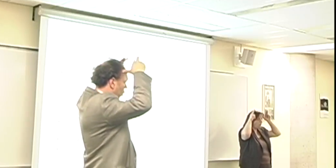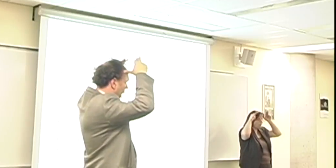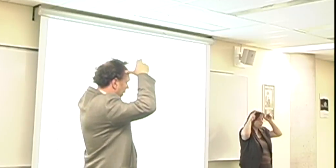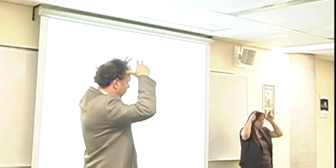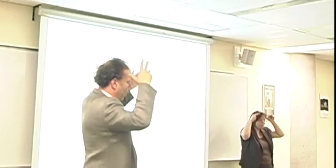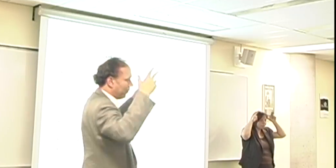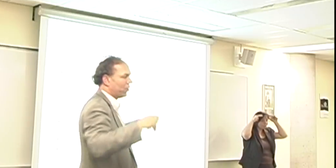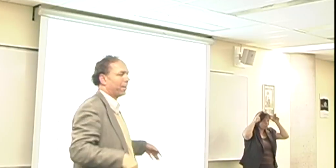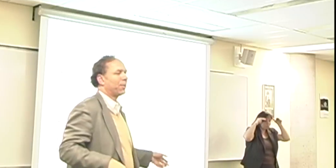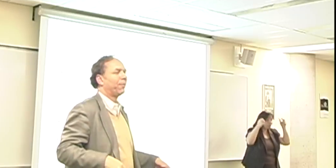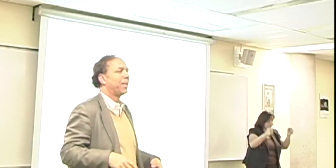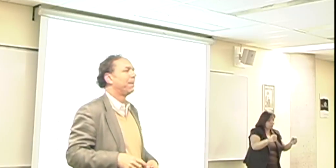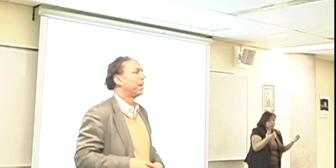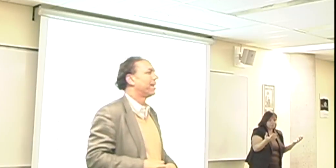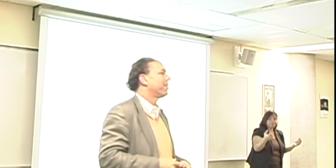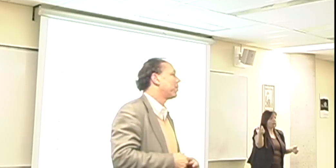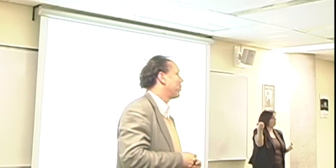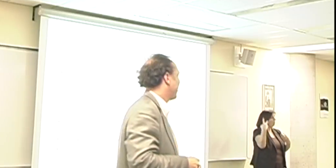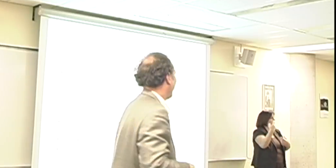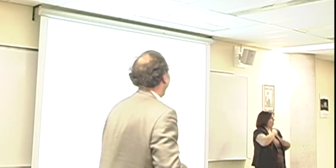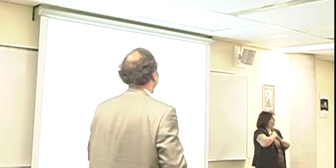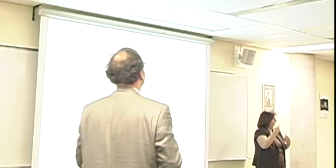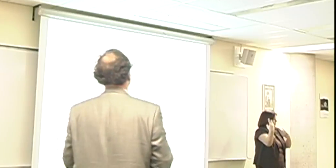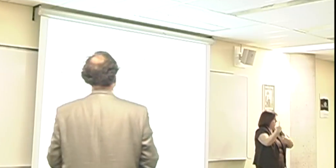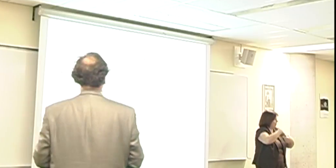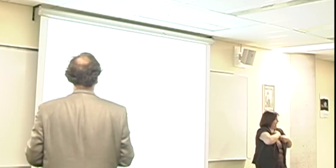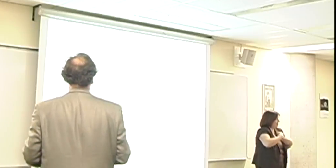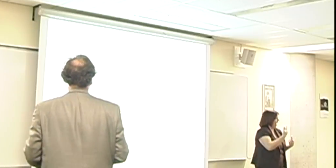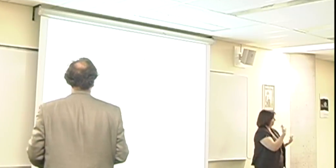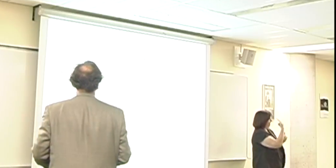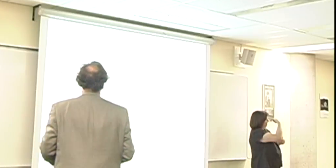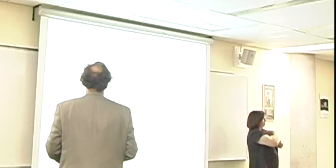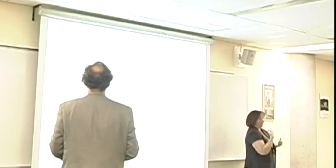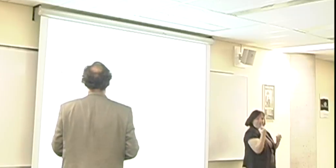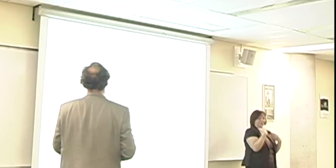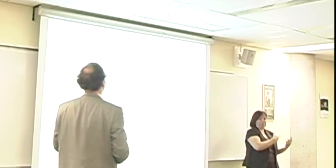and the two-handed form. She doesn't even need me to produce it.